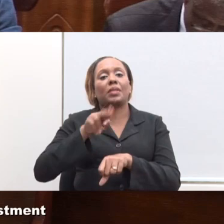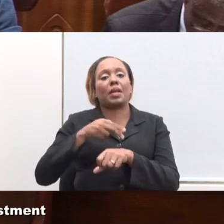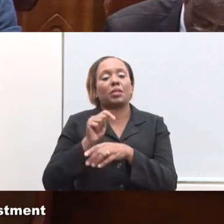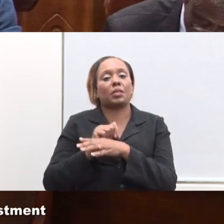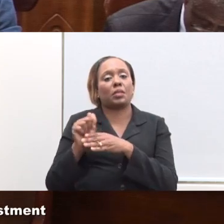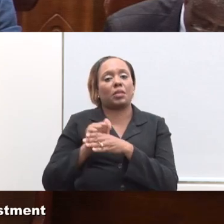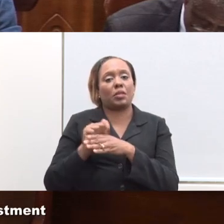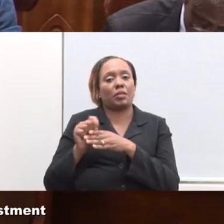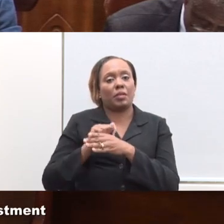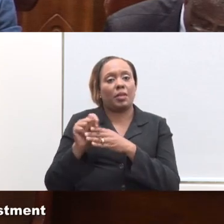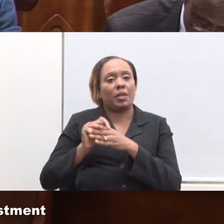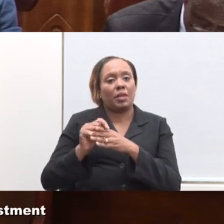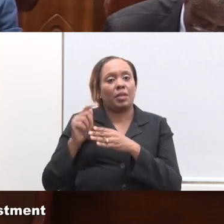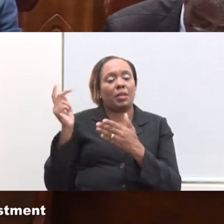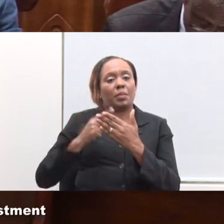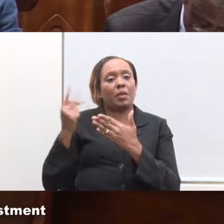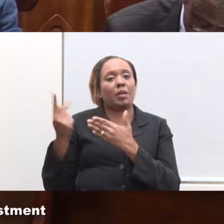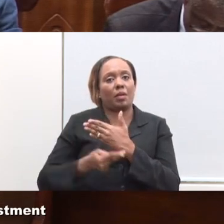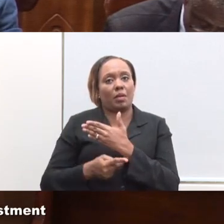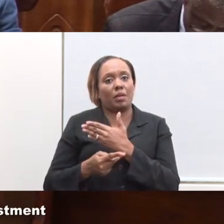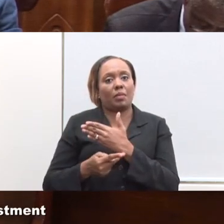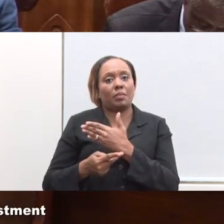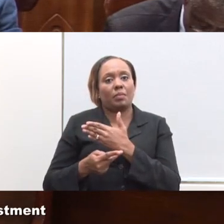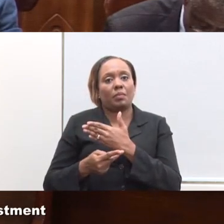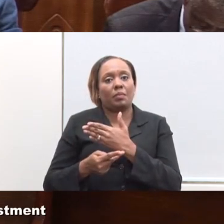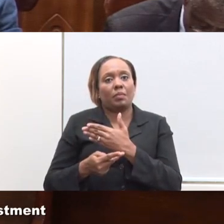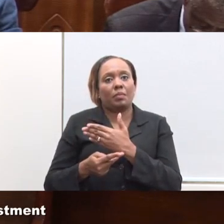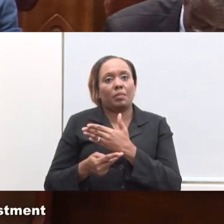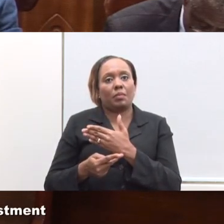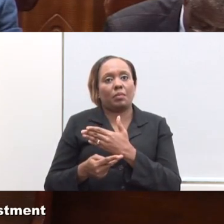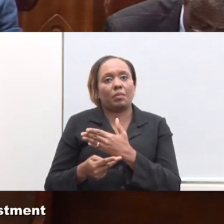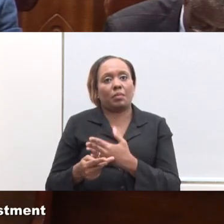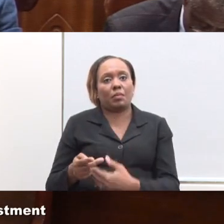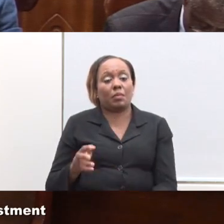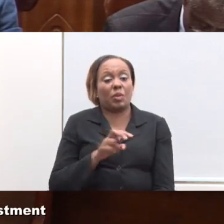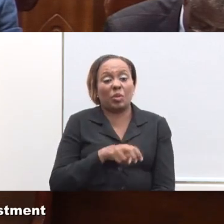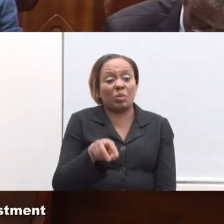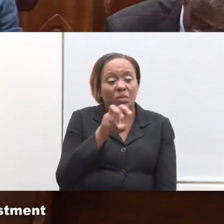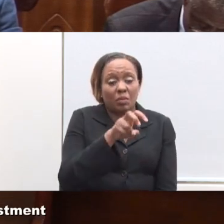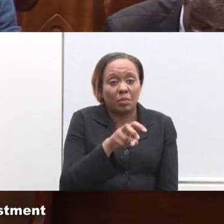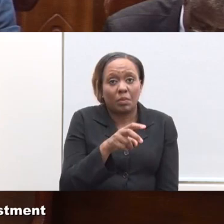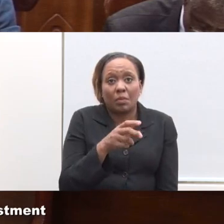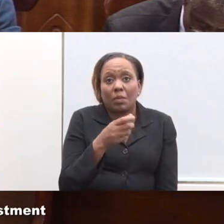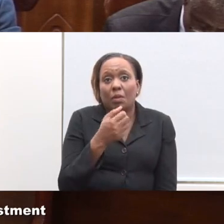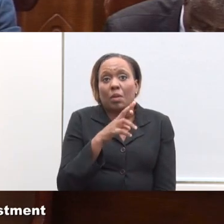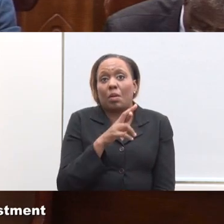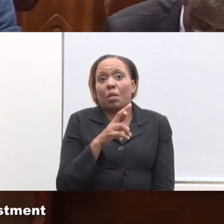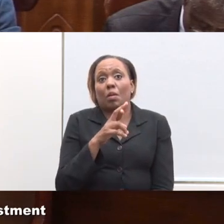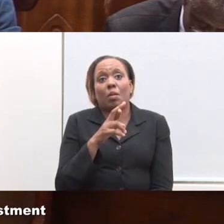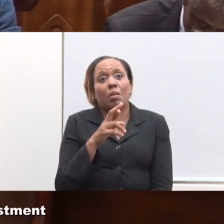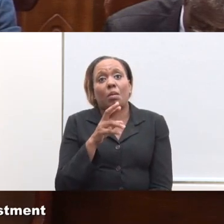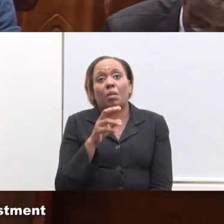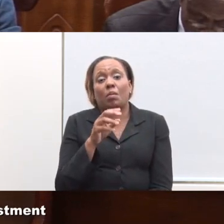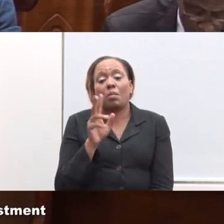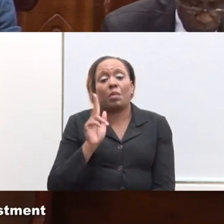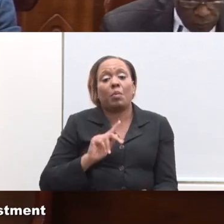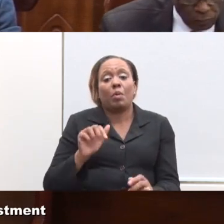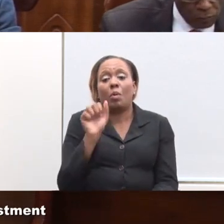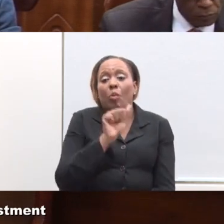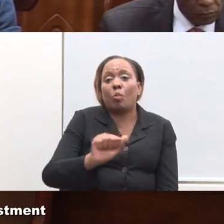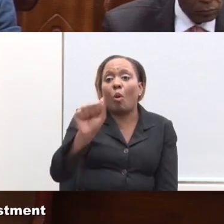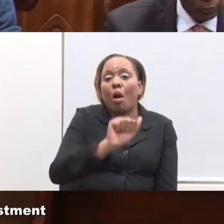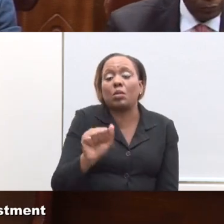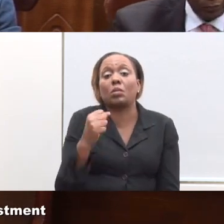indicated, and that whether it is the tourism sector or tourism-related sector or car washers or public servants